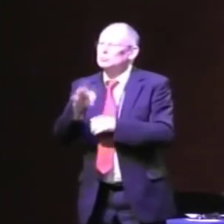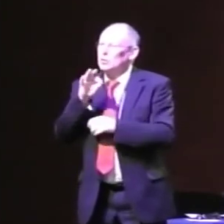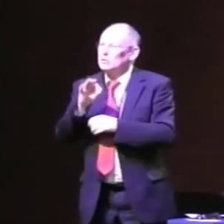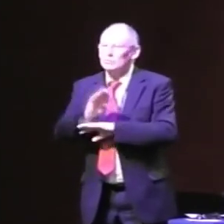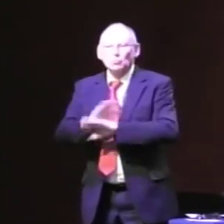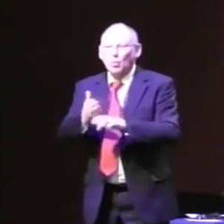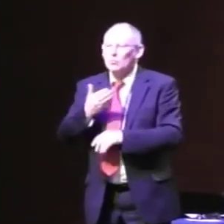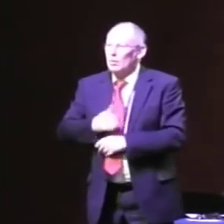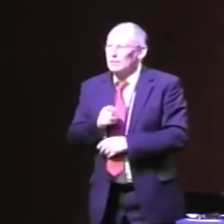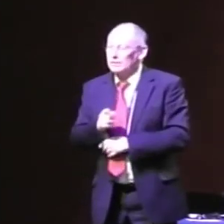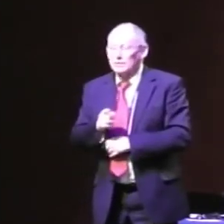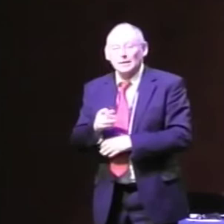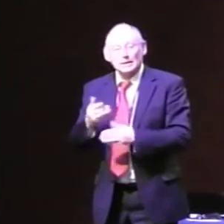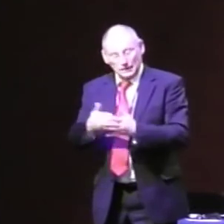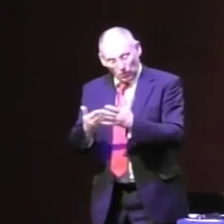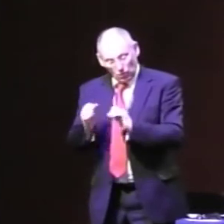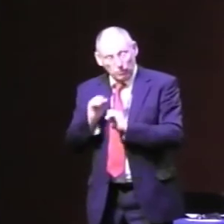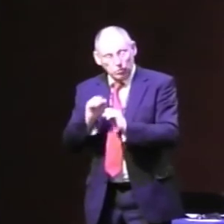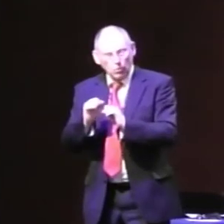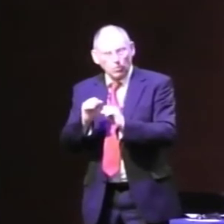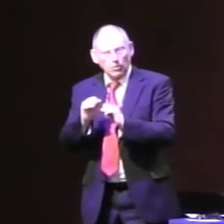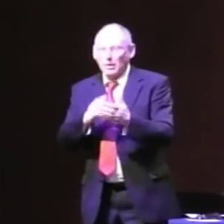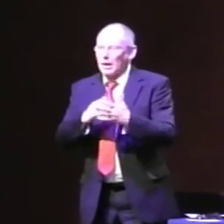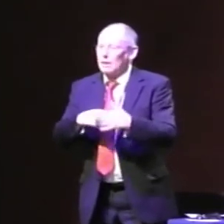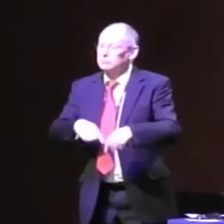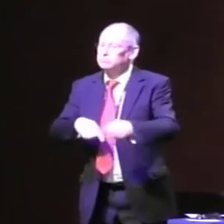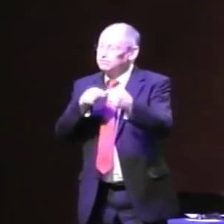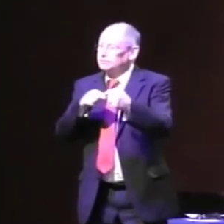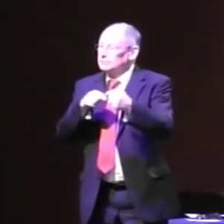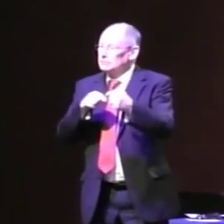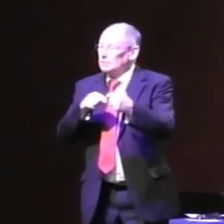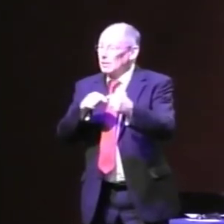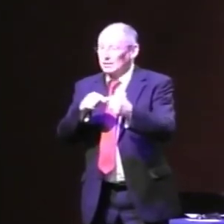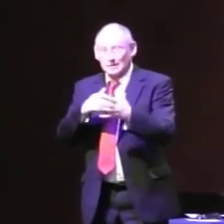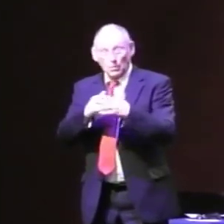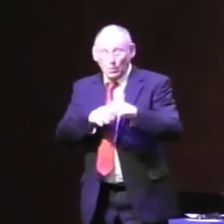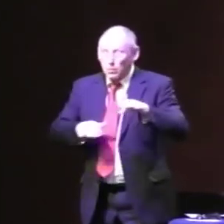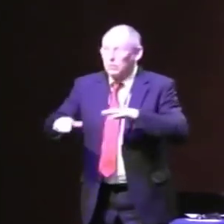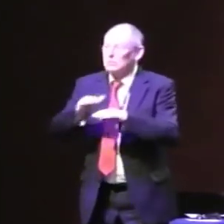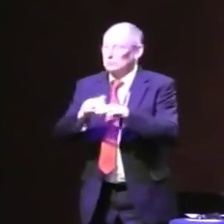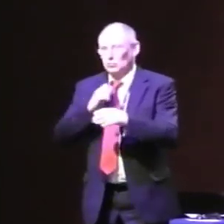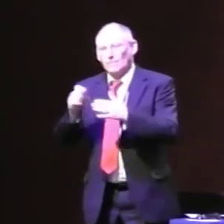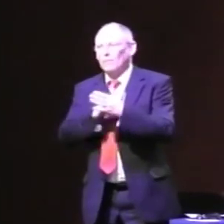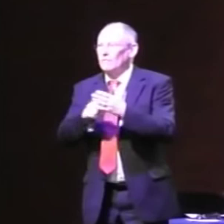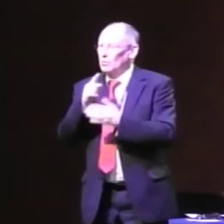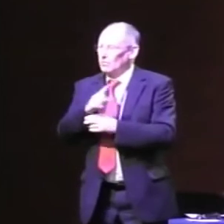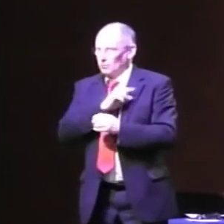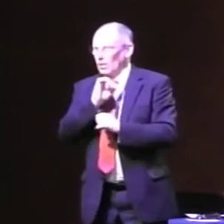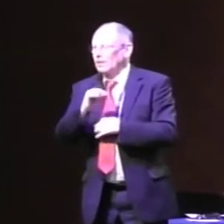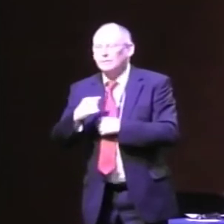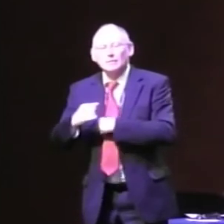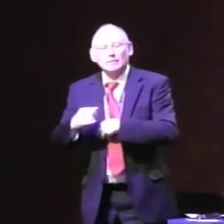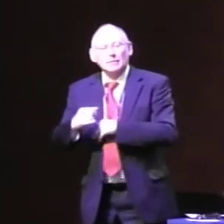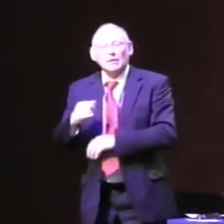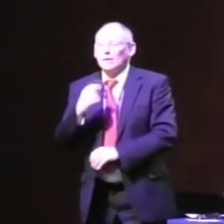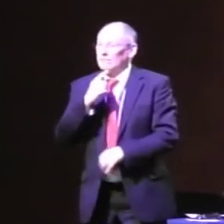requirement. With both now standing on an anti-austerity platform, all over Scotland people are going to vote for them on that basis. The